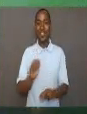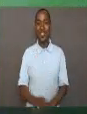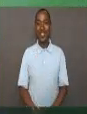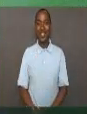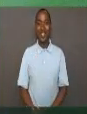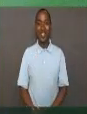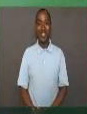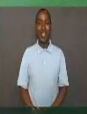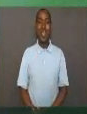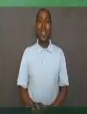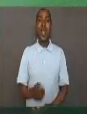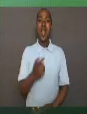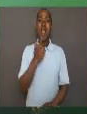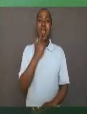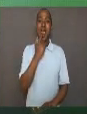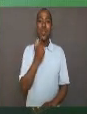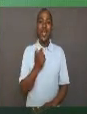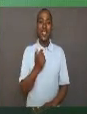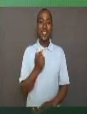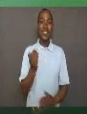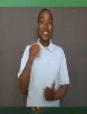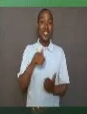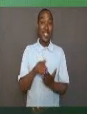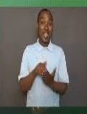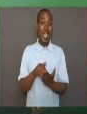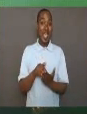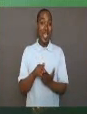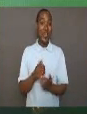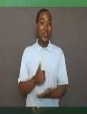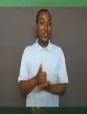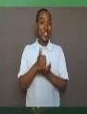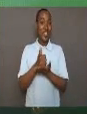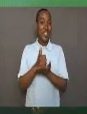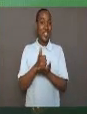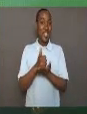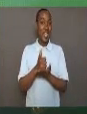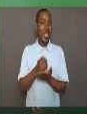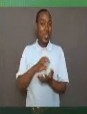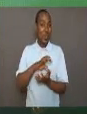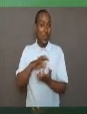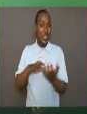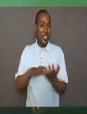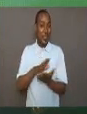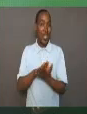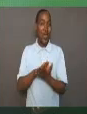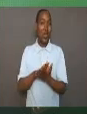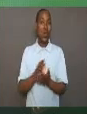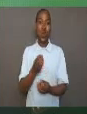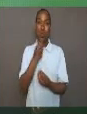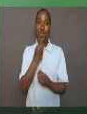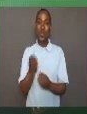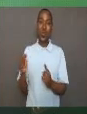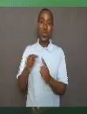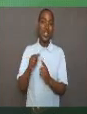The tongue guides the food in the mouth and helps to mix the food with